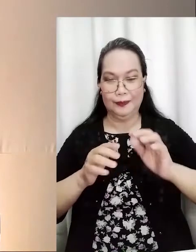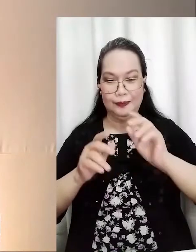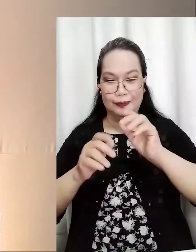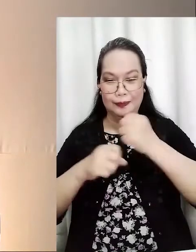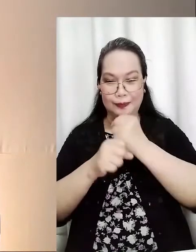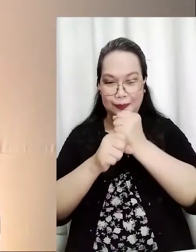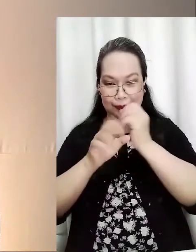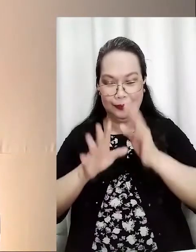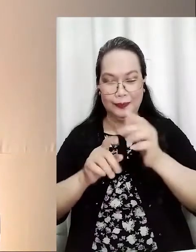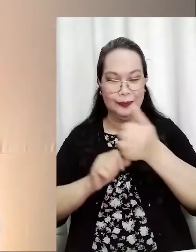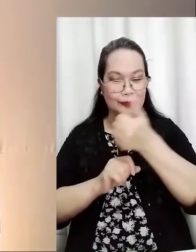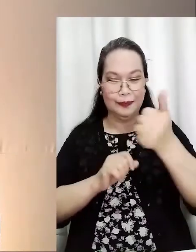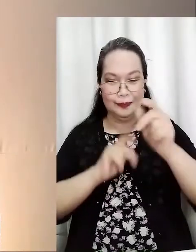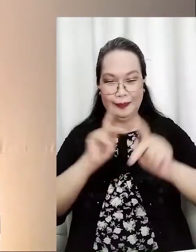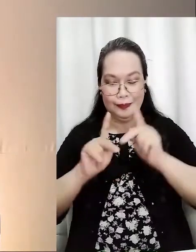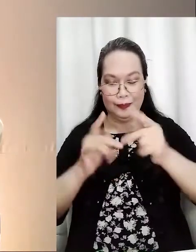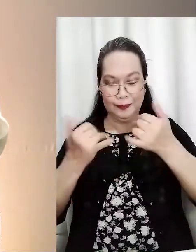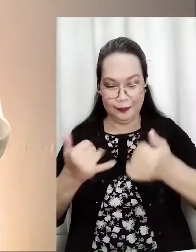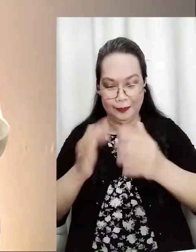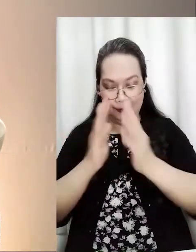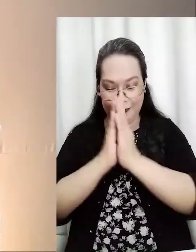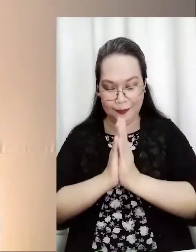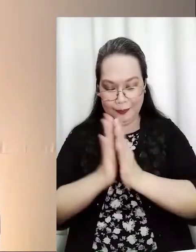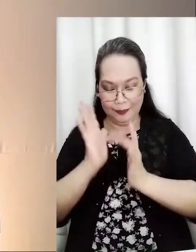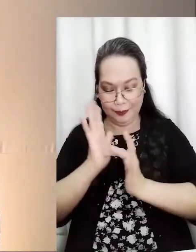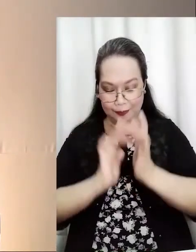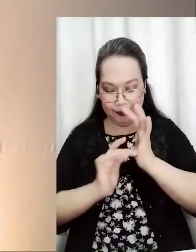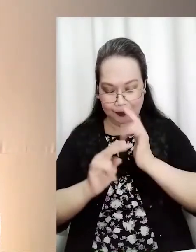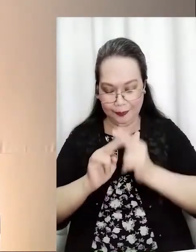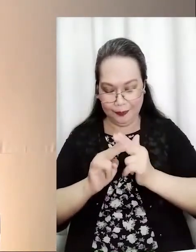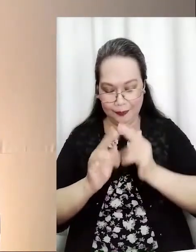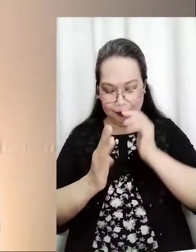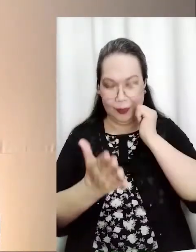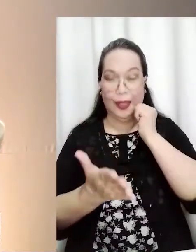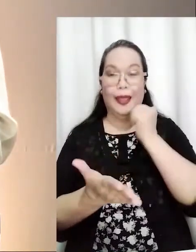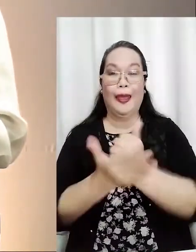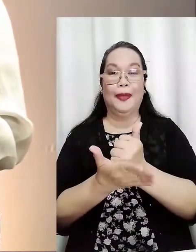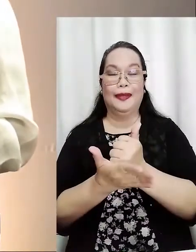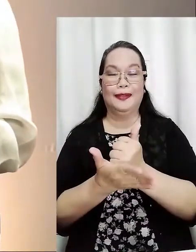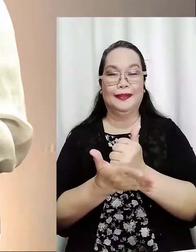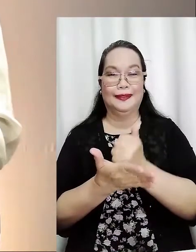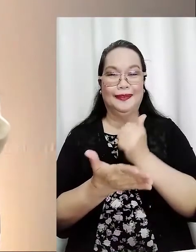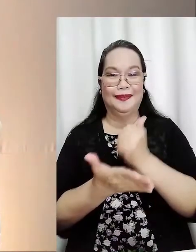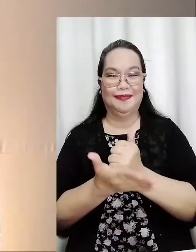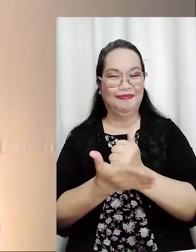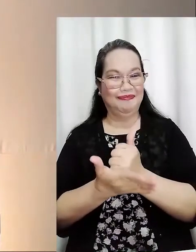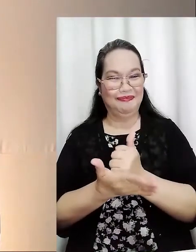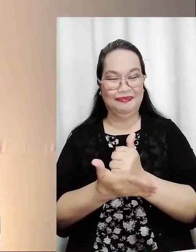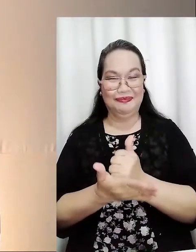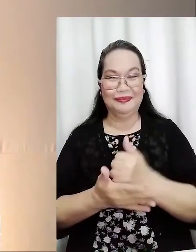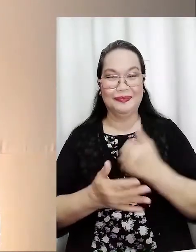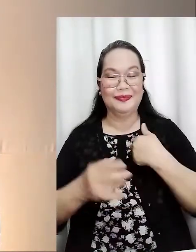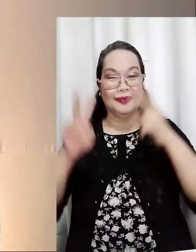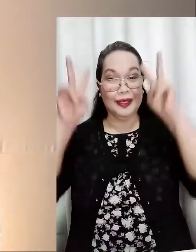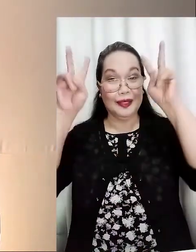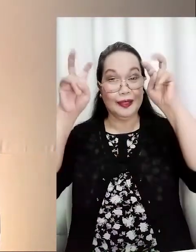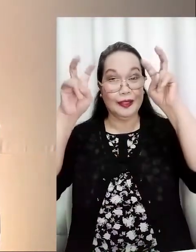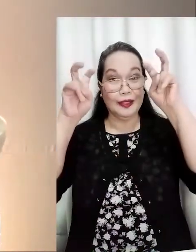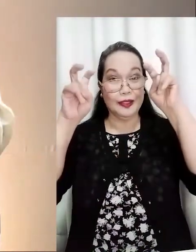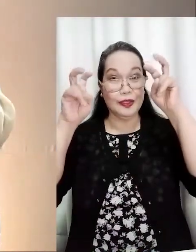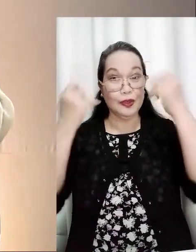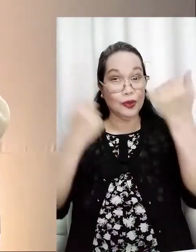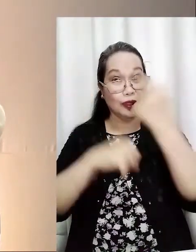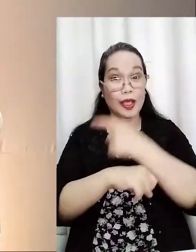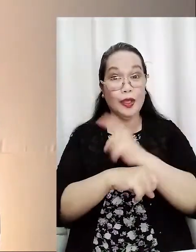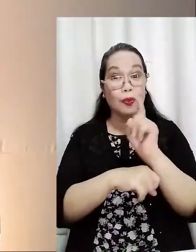other people. And this we ask in Jesus' name. Amen. Amen. Our text for today is